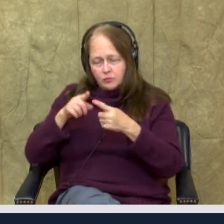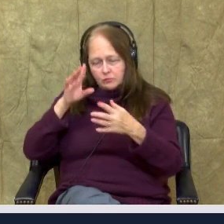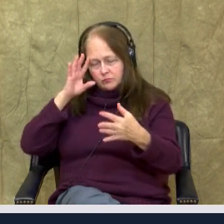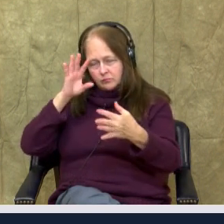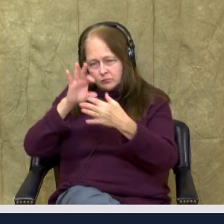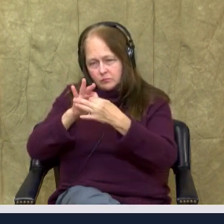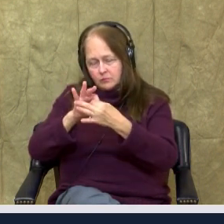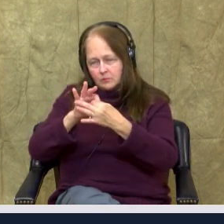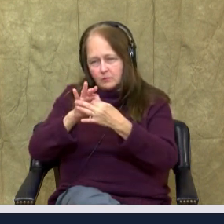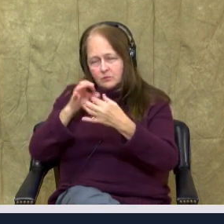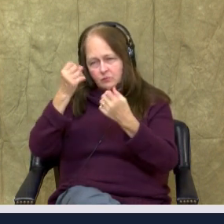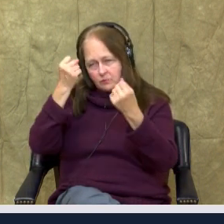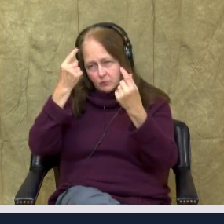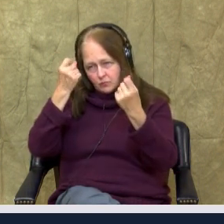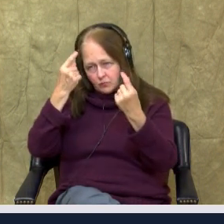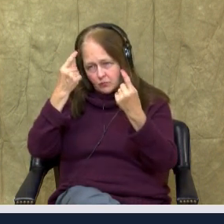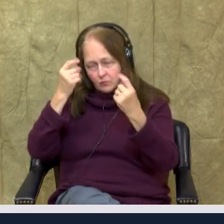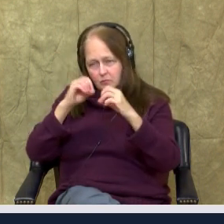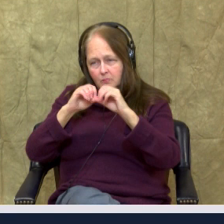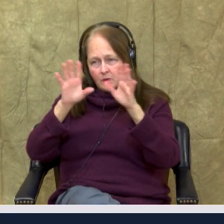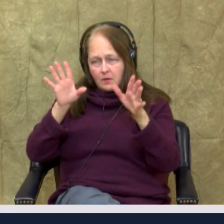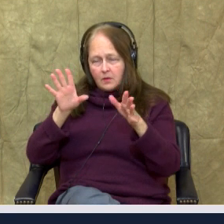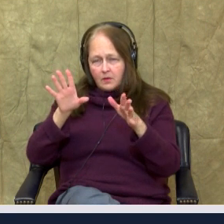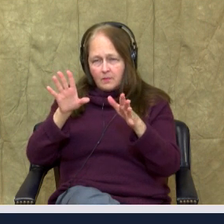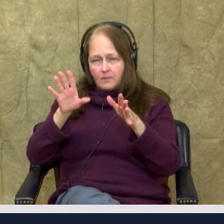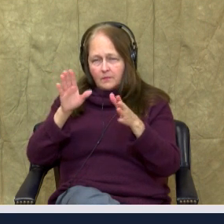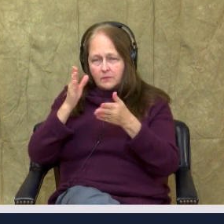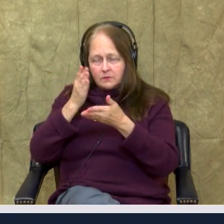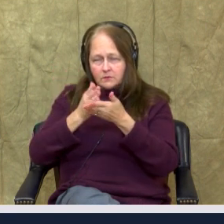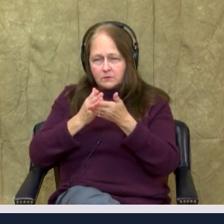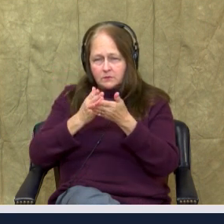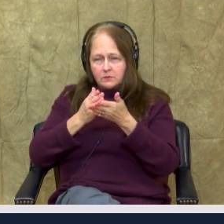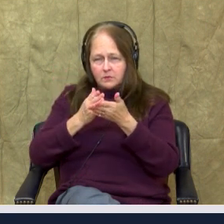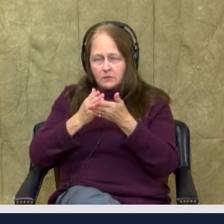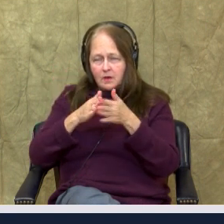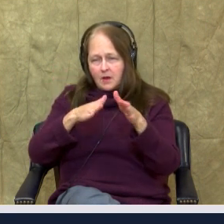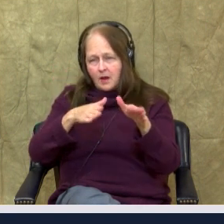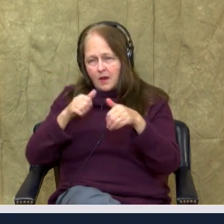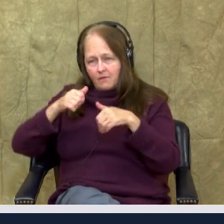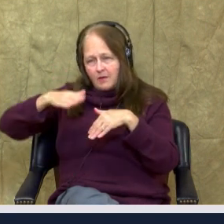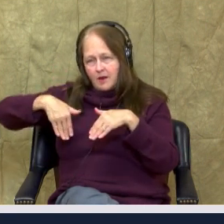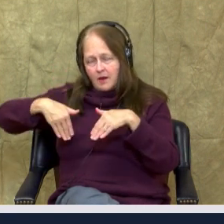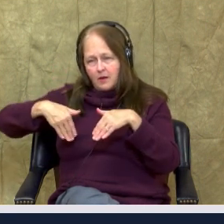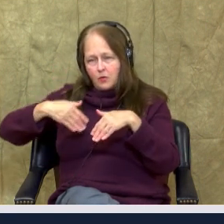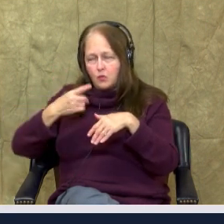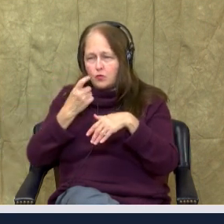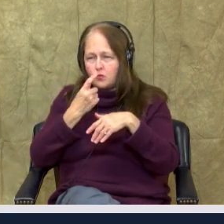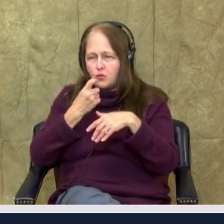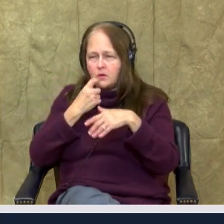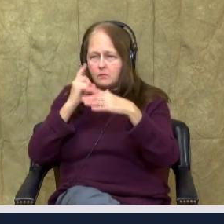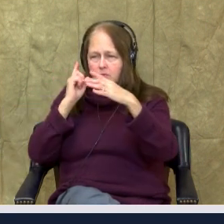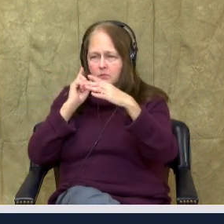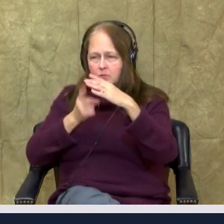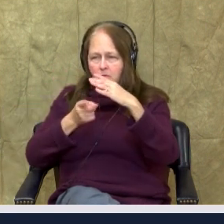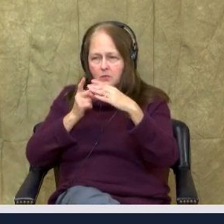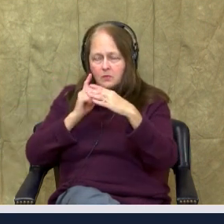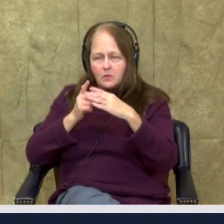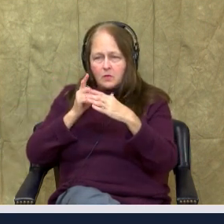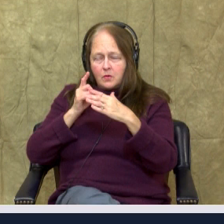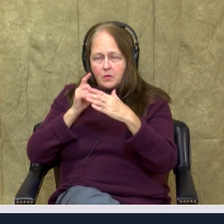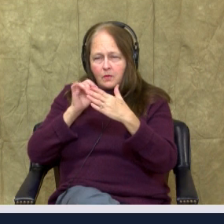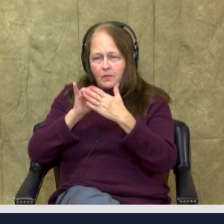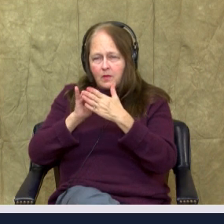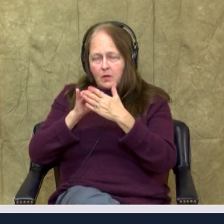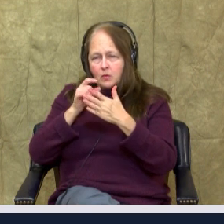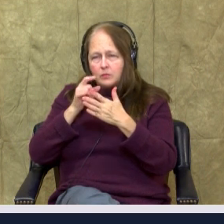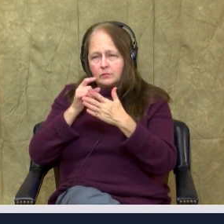given. One example here is circumstances, such as leaving late, catching red lights, and reading the directions wrong